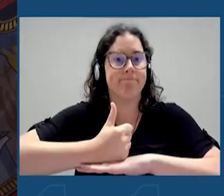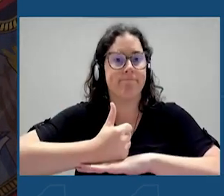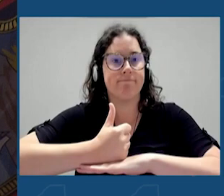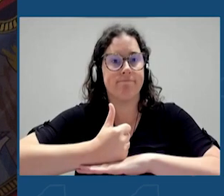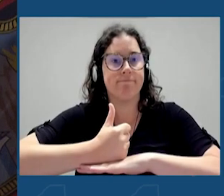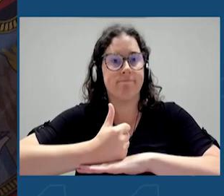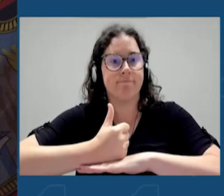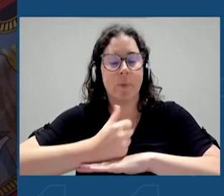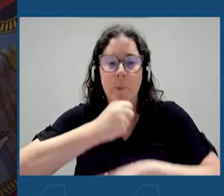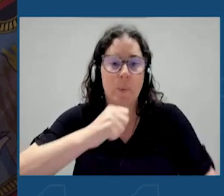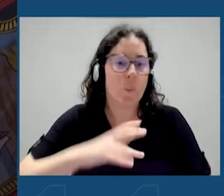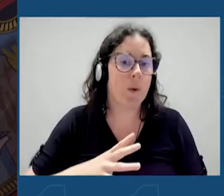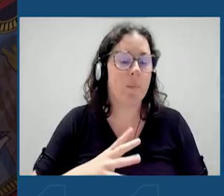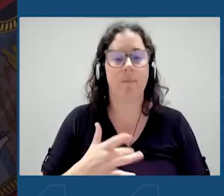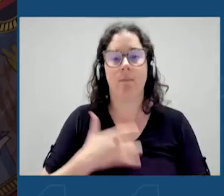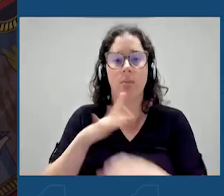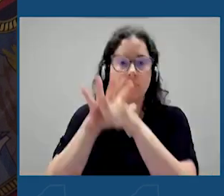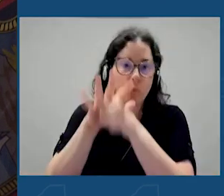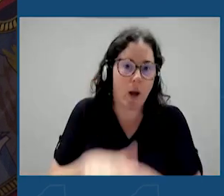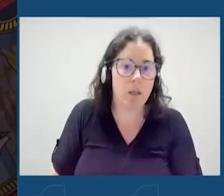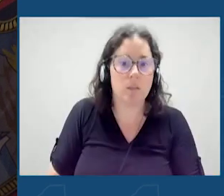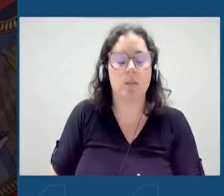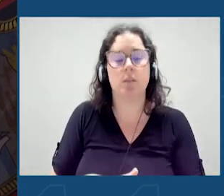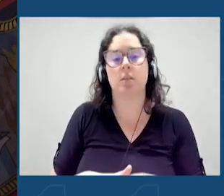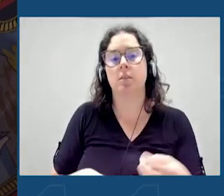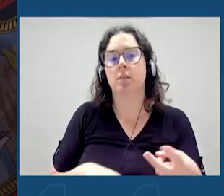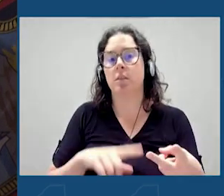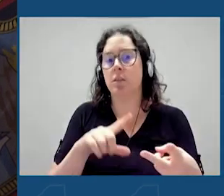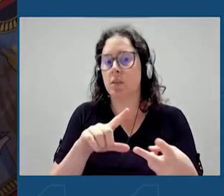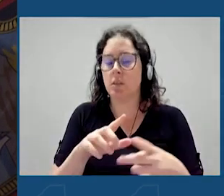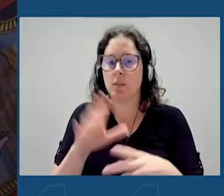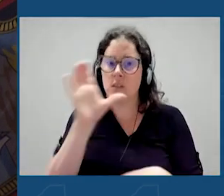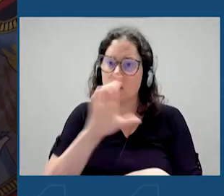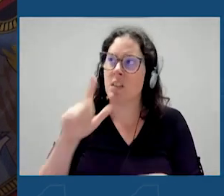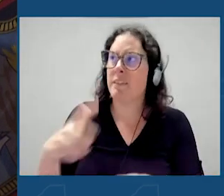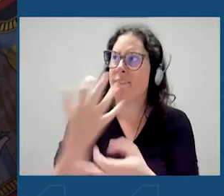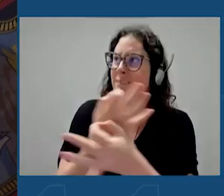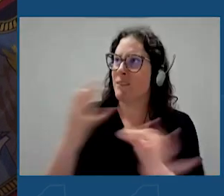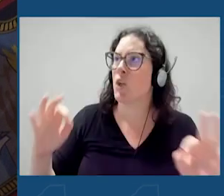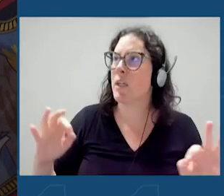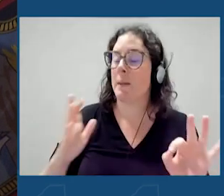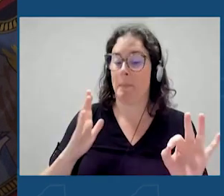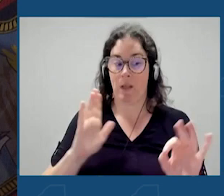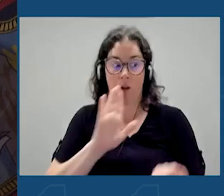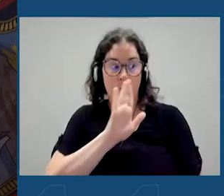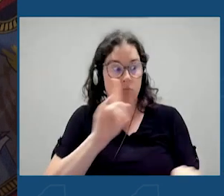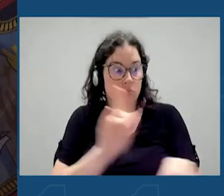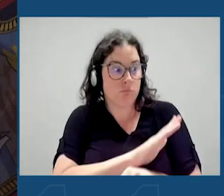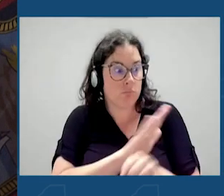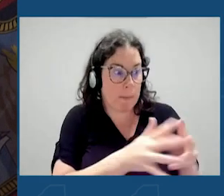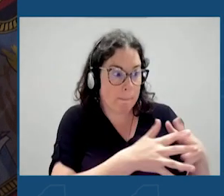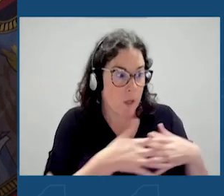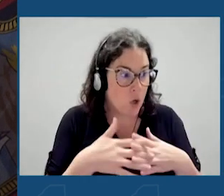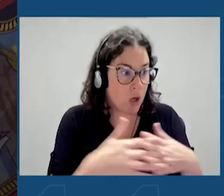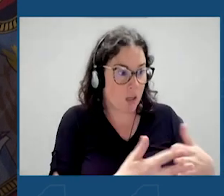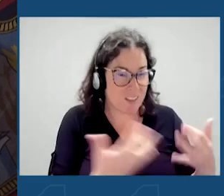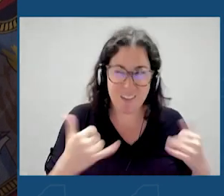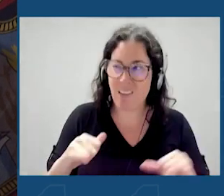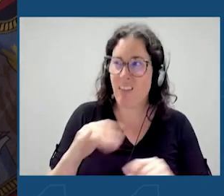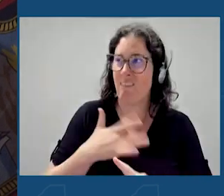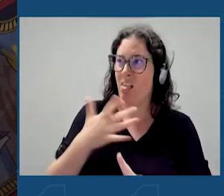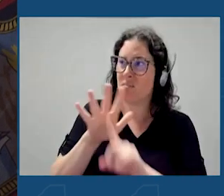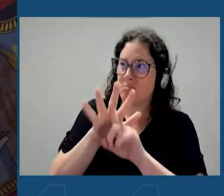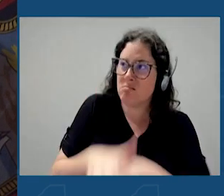to women who are oppressed, searching for freedom in our own country. So